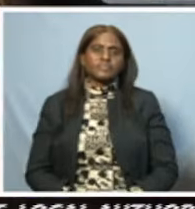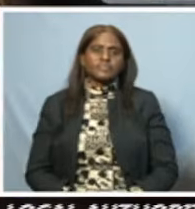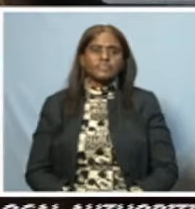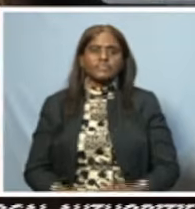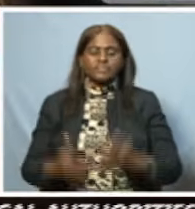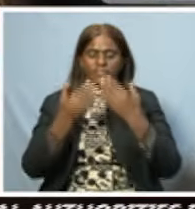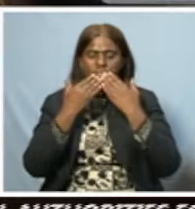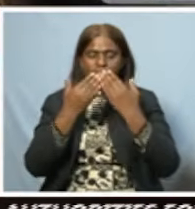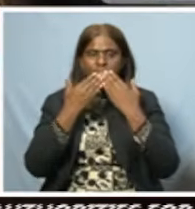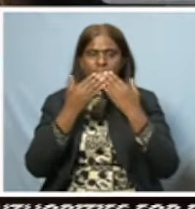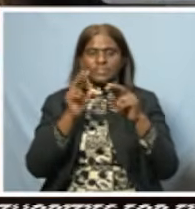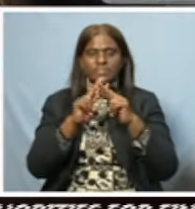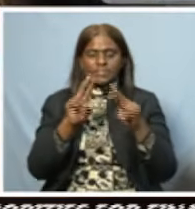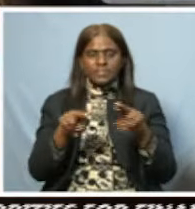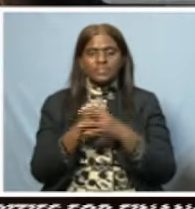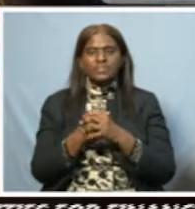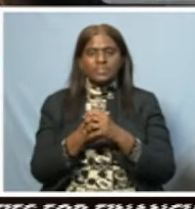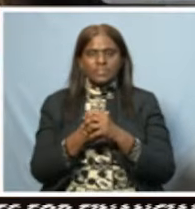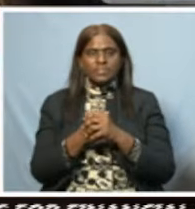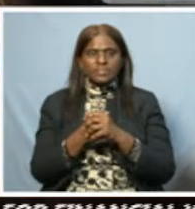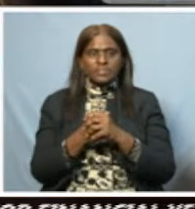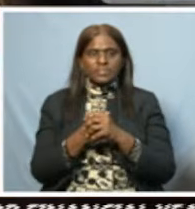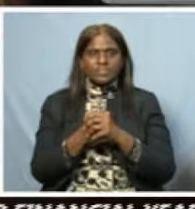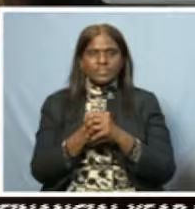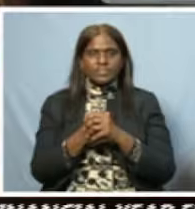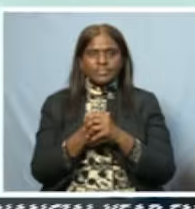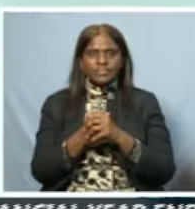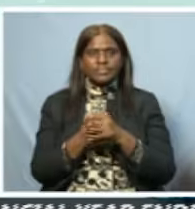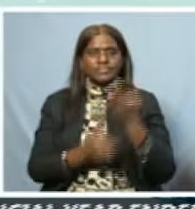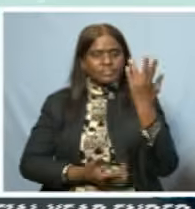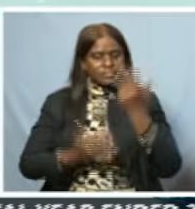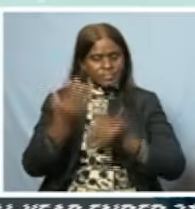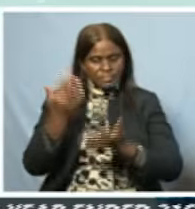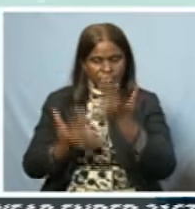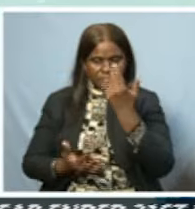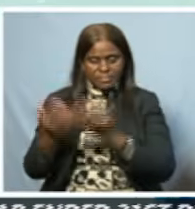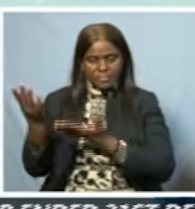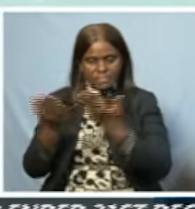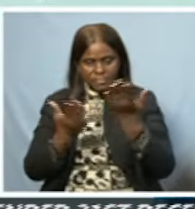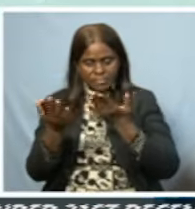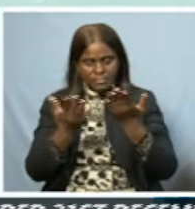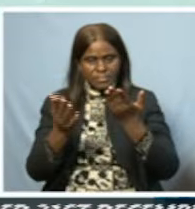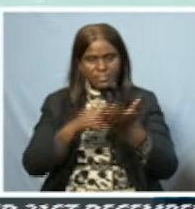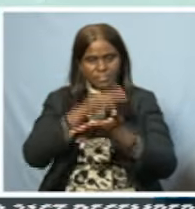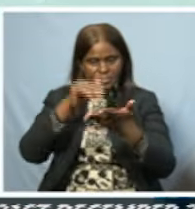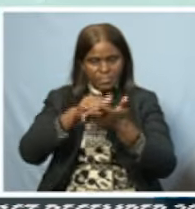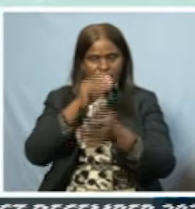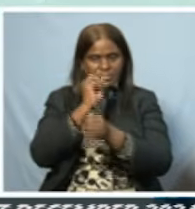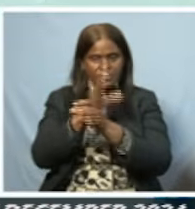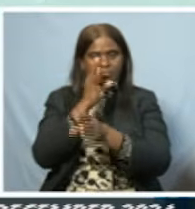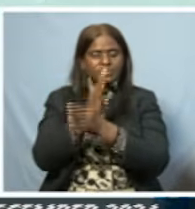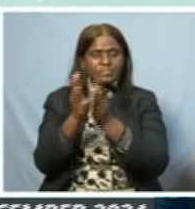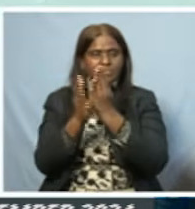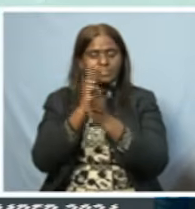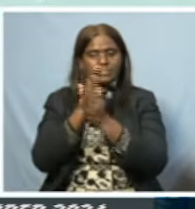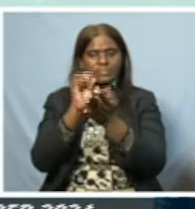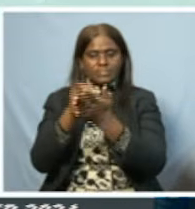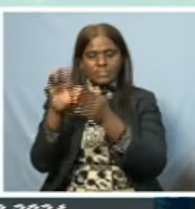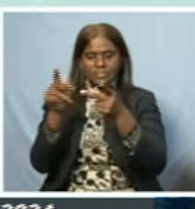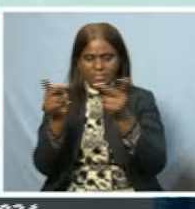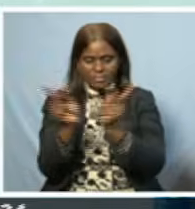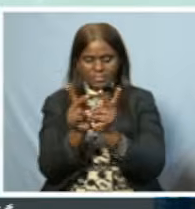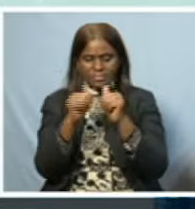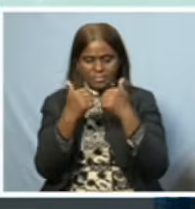you, Chair. The fire services, the station is already constructed, it's in place, and we